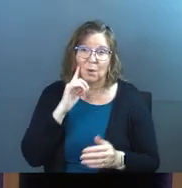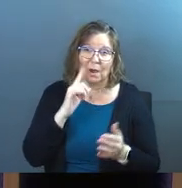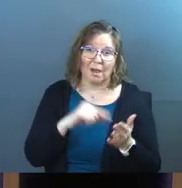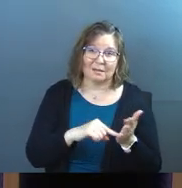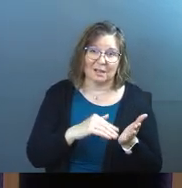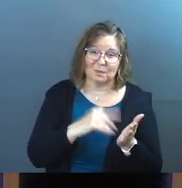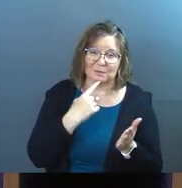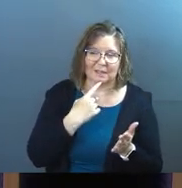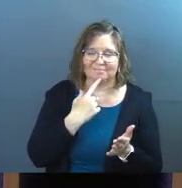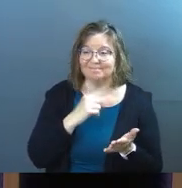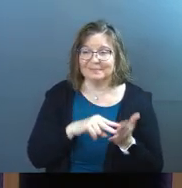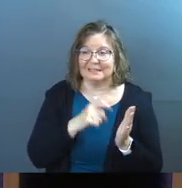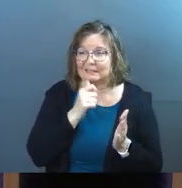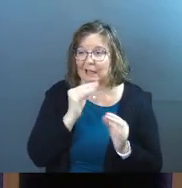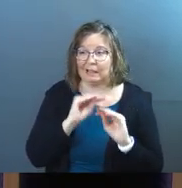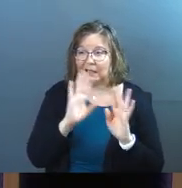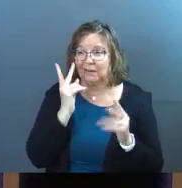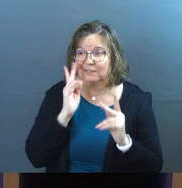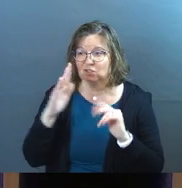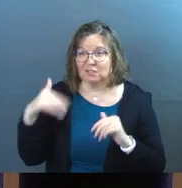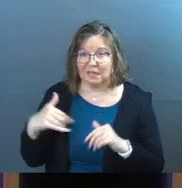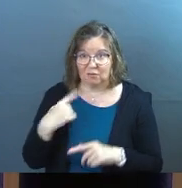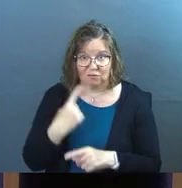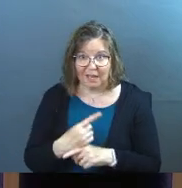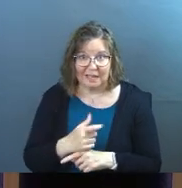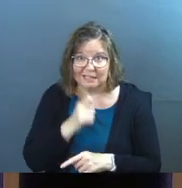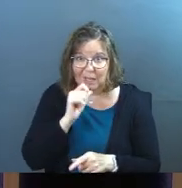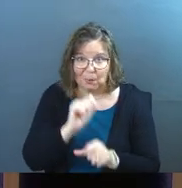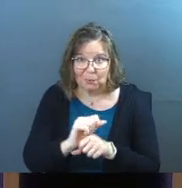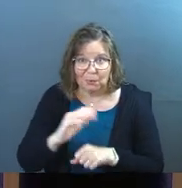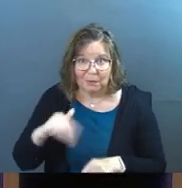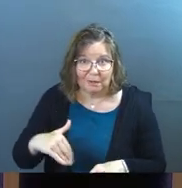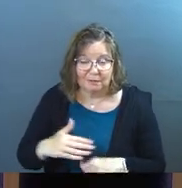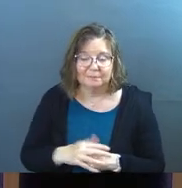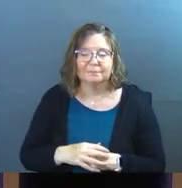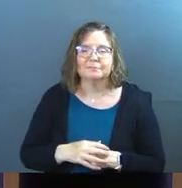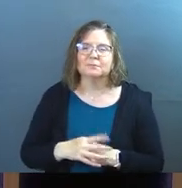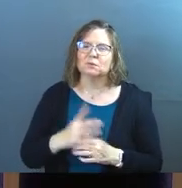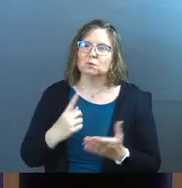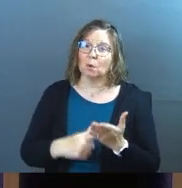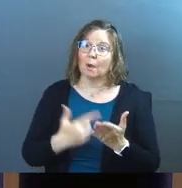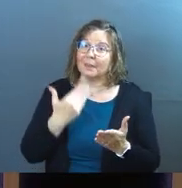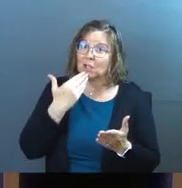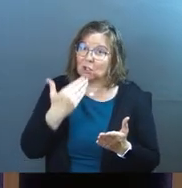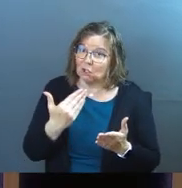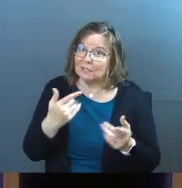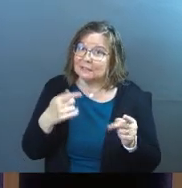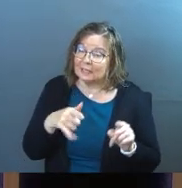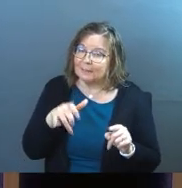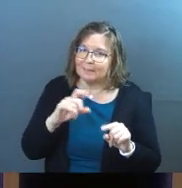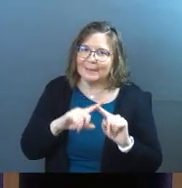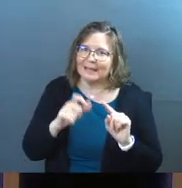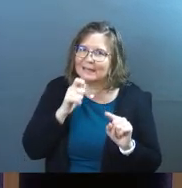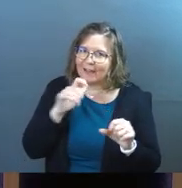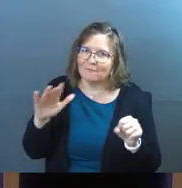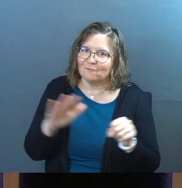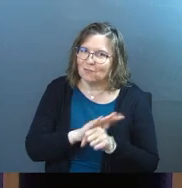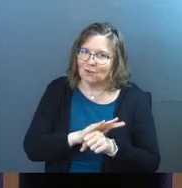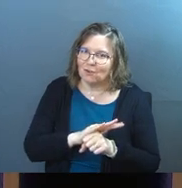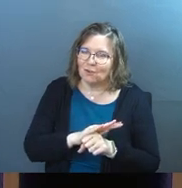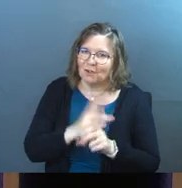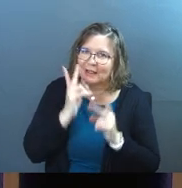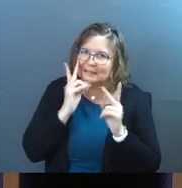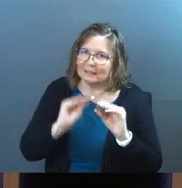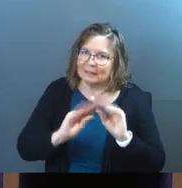would say he does not have 20/20 vision yet. Yes? So something good is happening. But he doesn't have